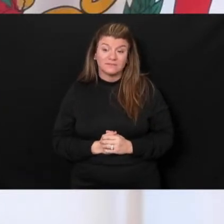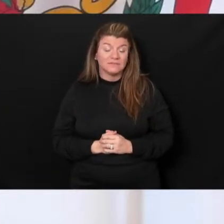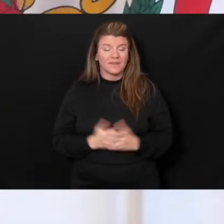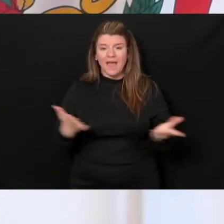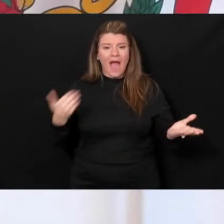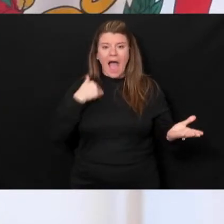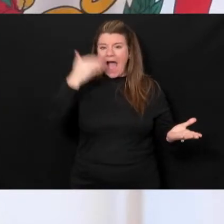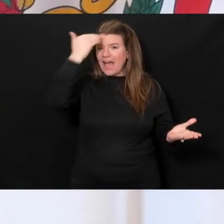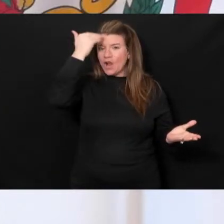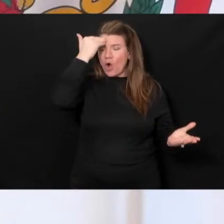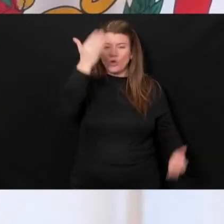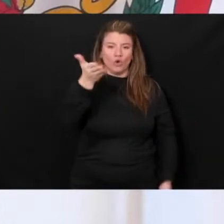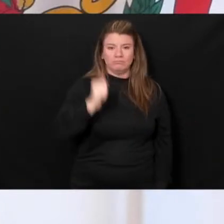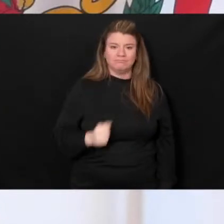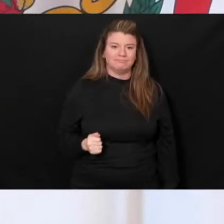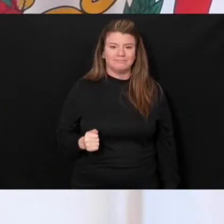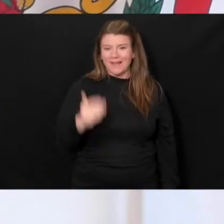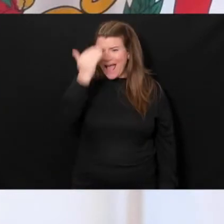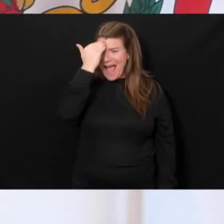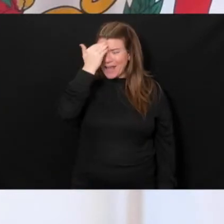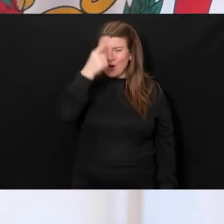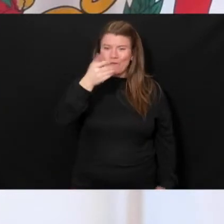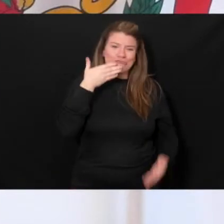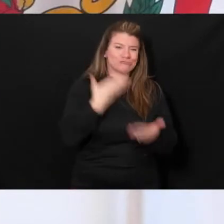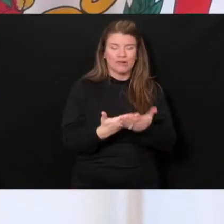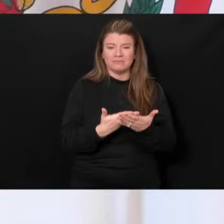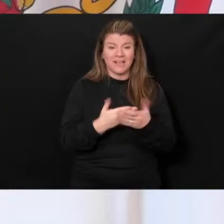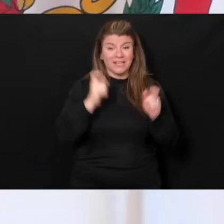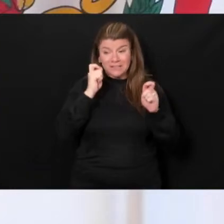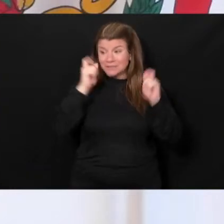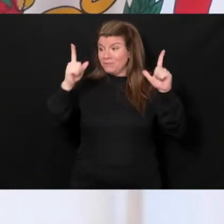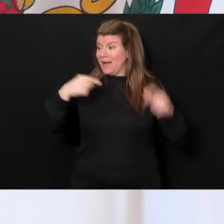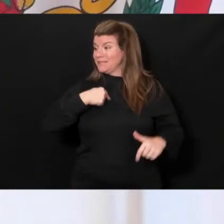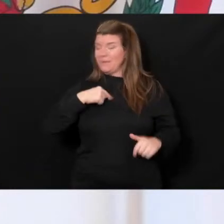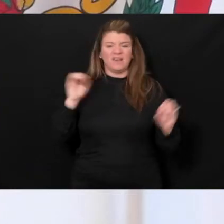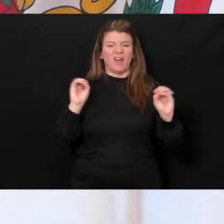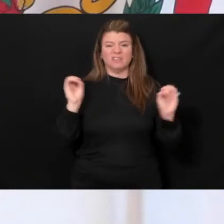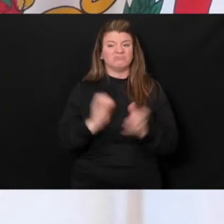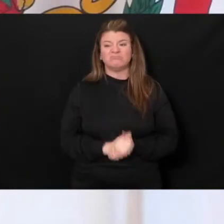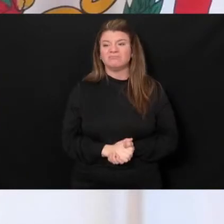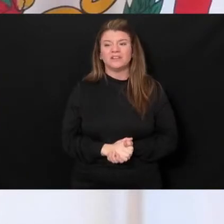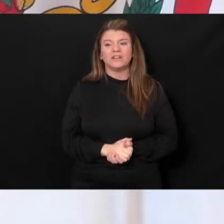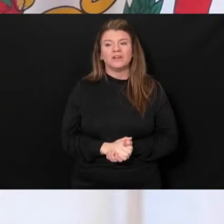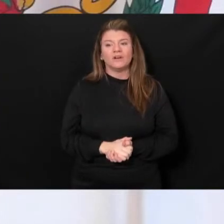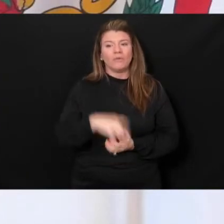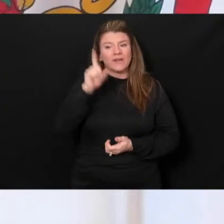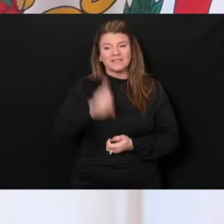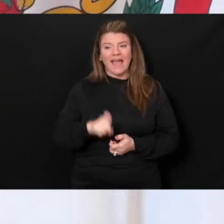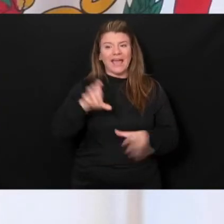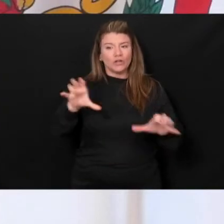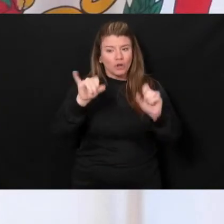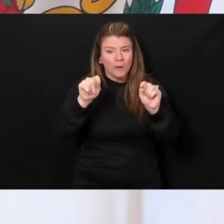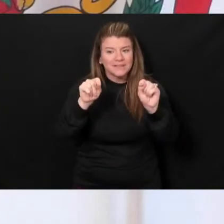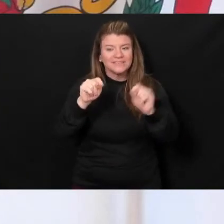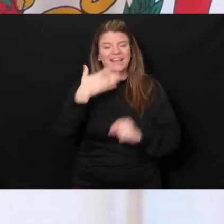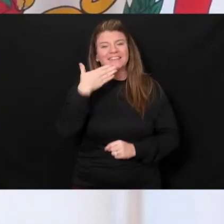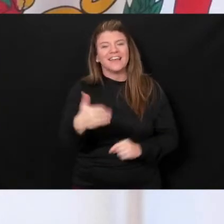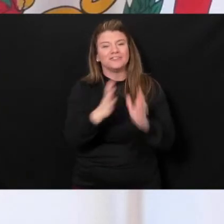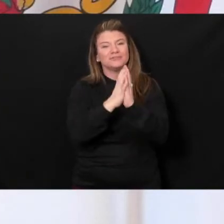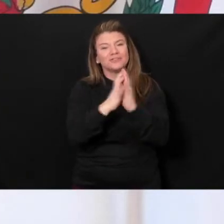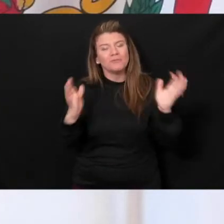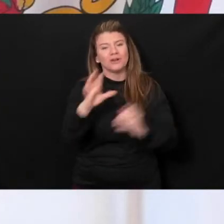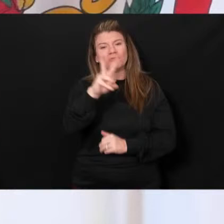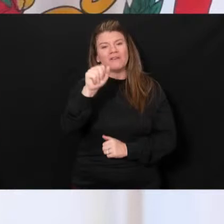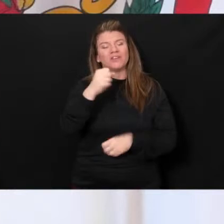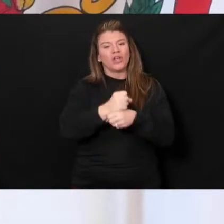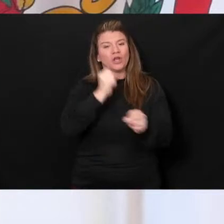know you. I know how good you are. It doesn't surprise me a bit. We just had to turn you loose. Thanks a bunch, West Virginia. You've